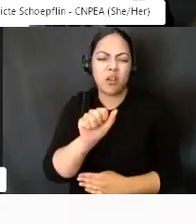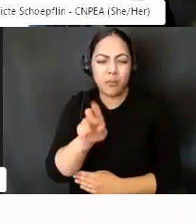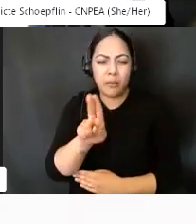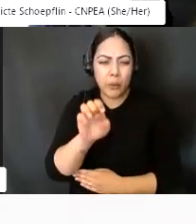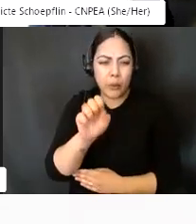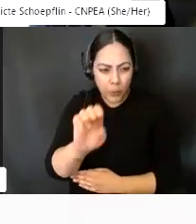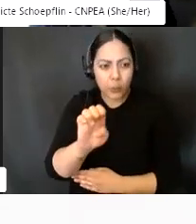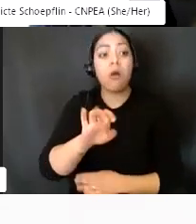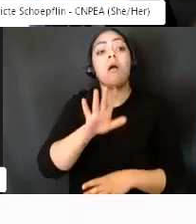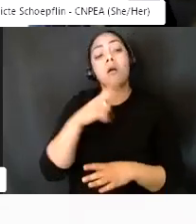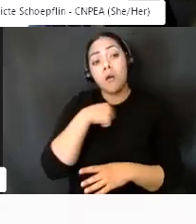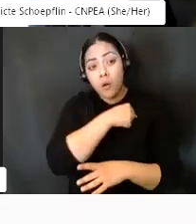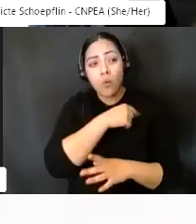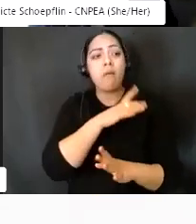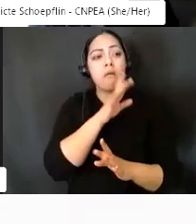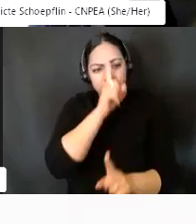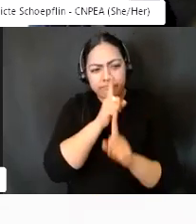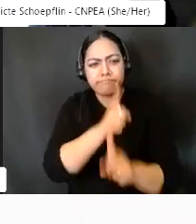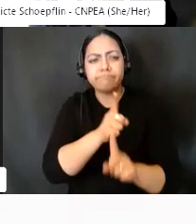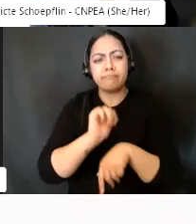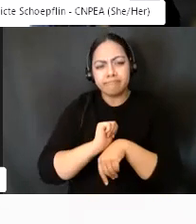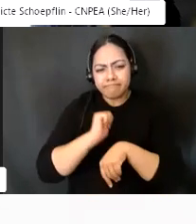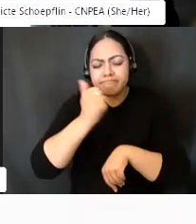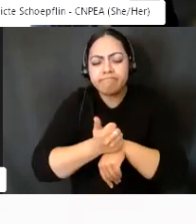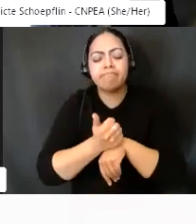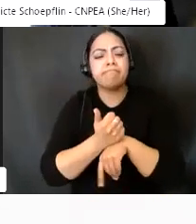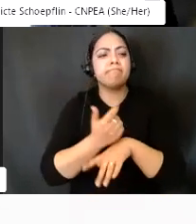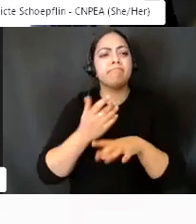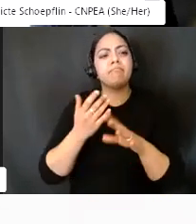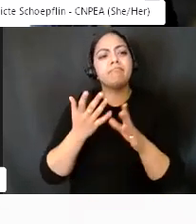develop a national coordinated approach to elder abuse. So we